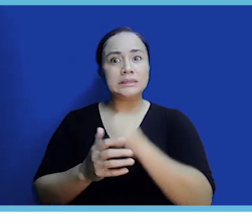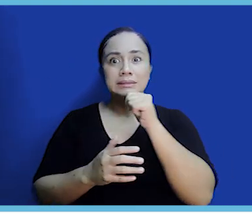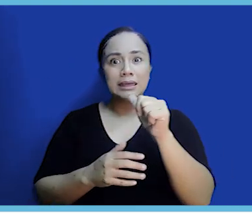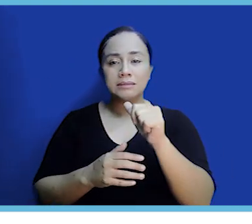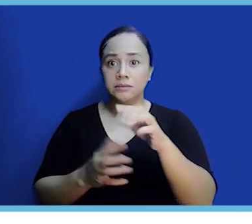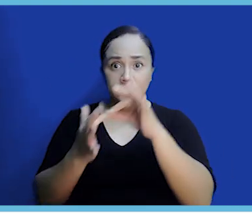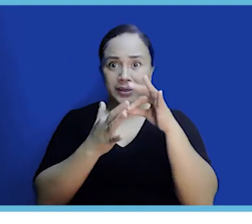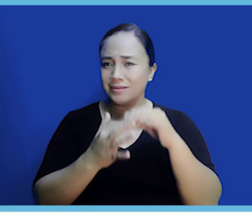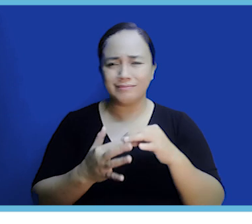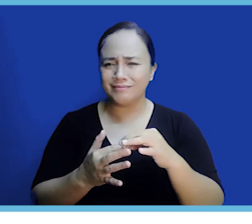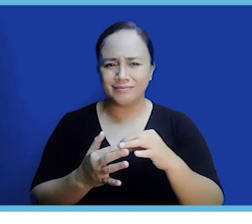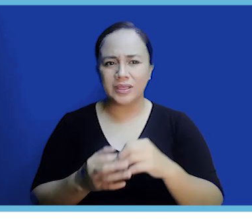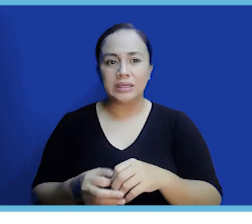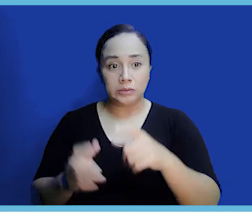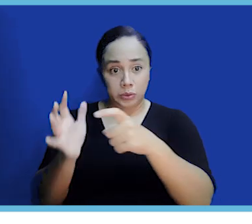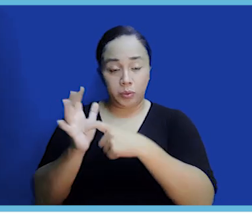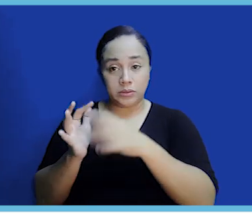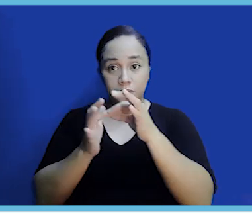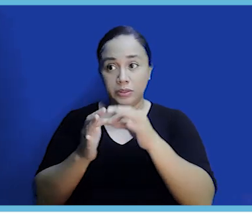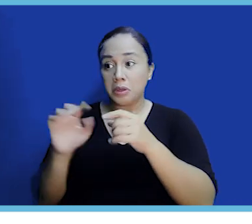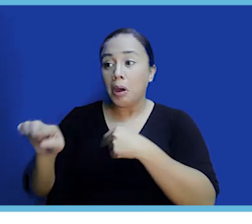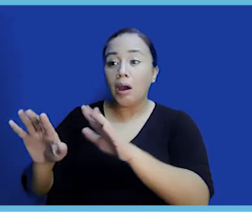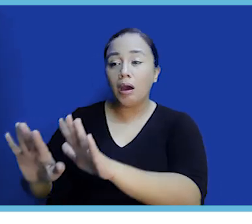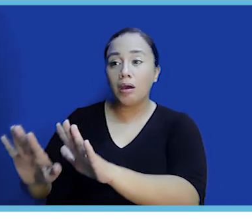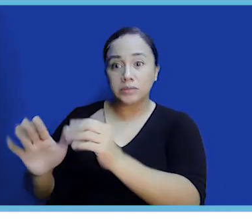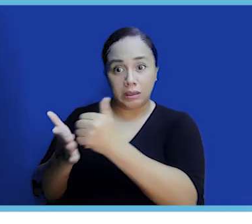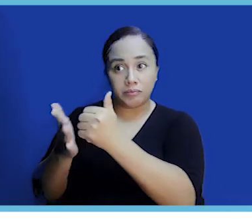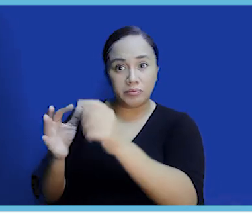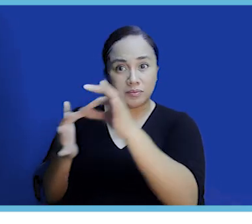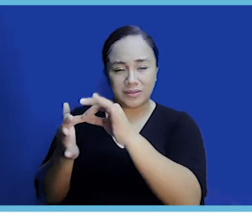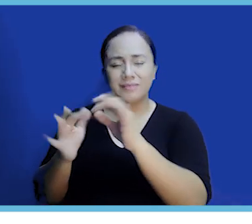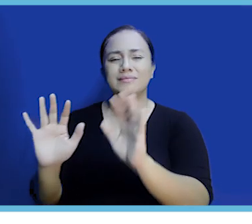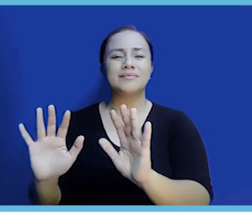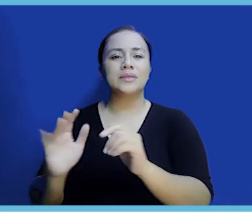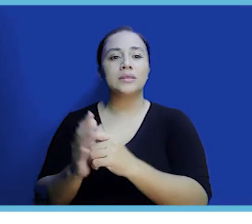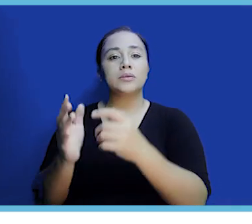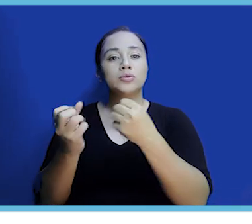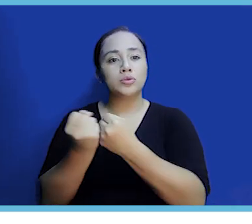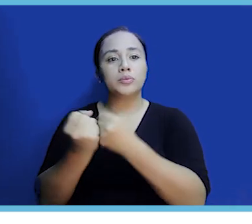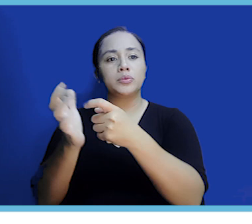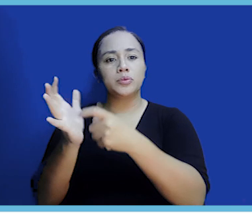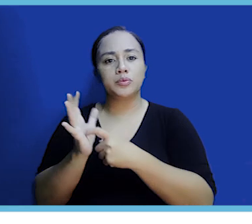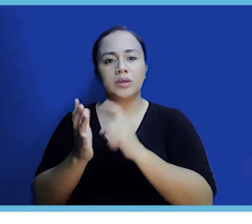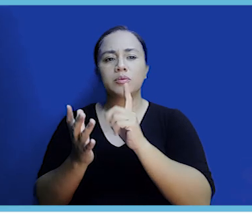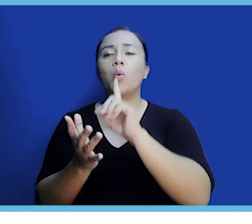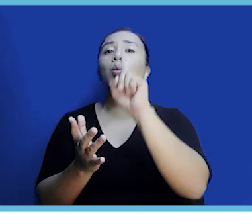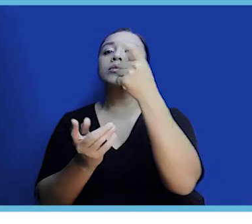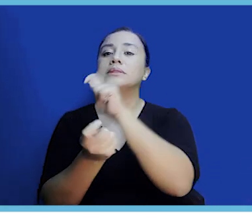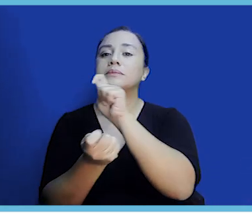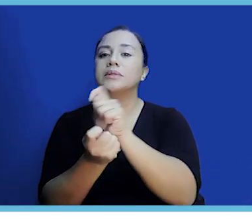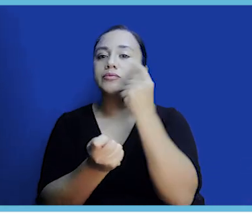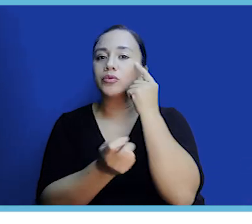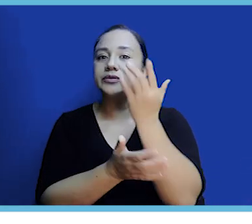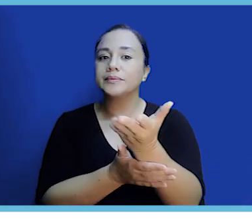with disabilities are neither special nor require special treatment. The support they require just happens to